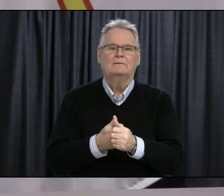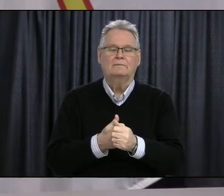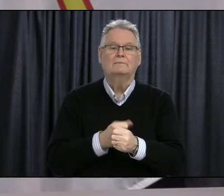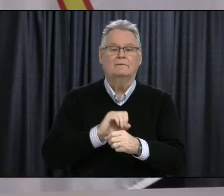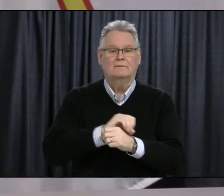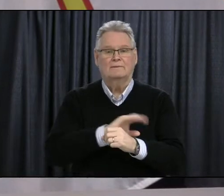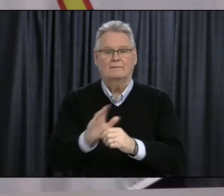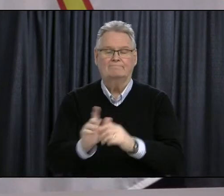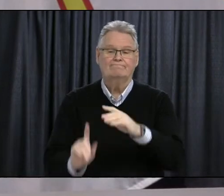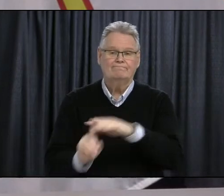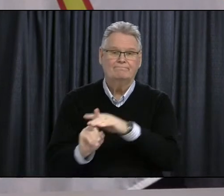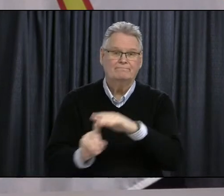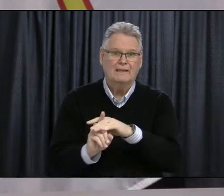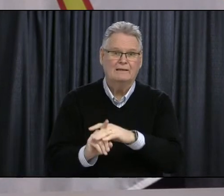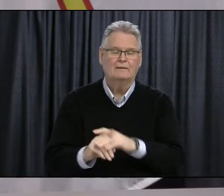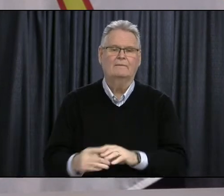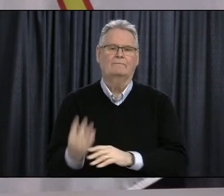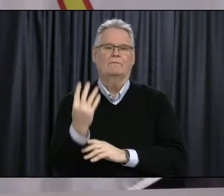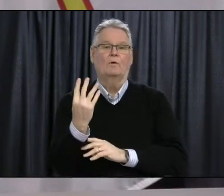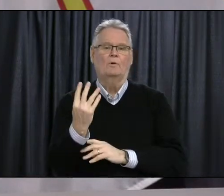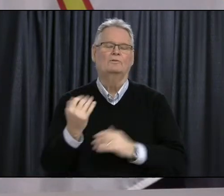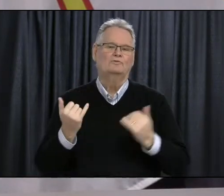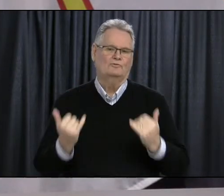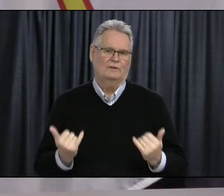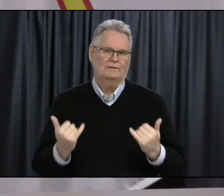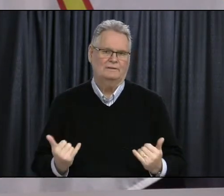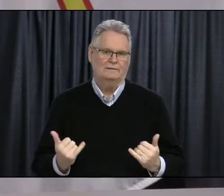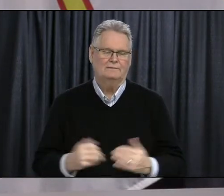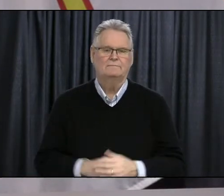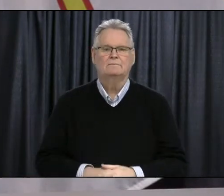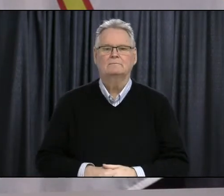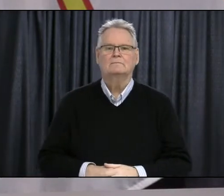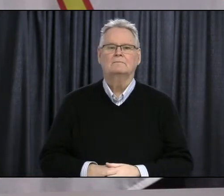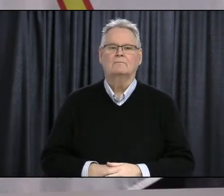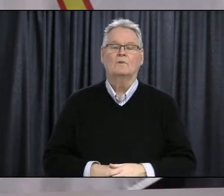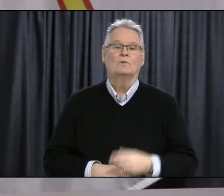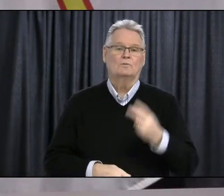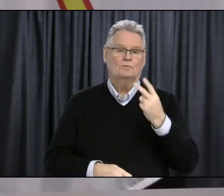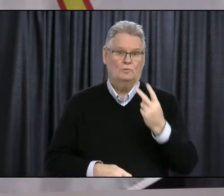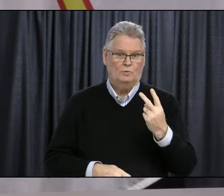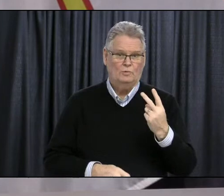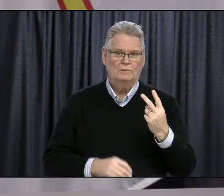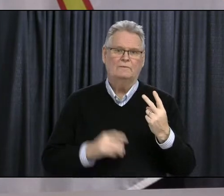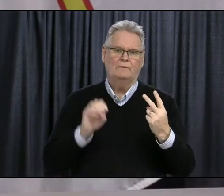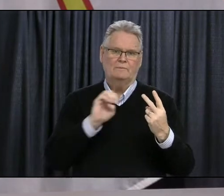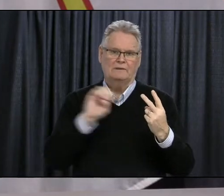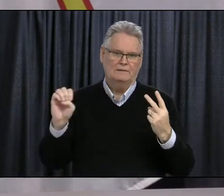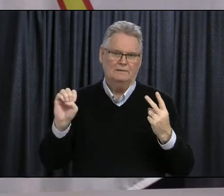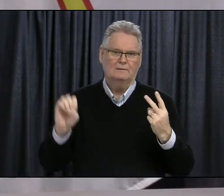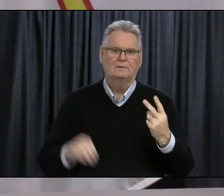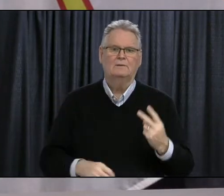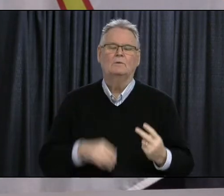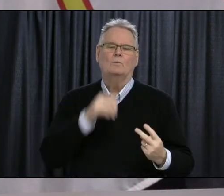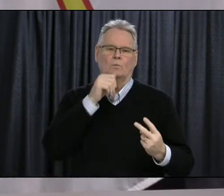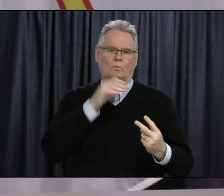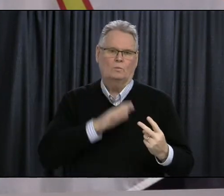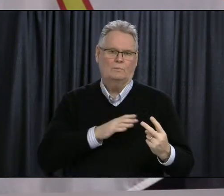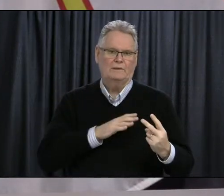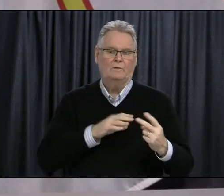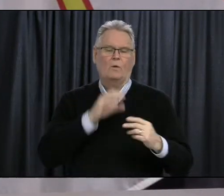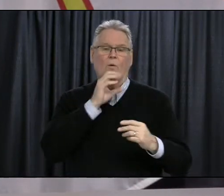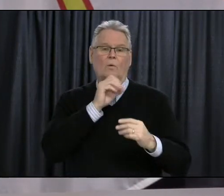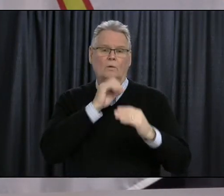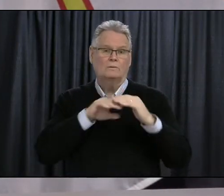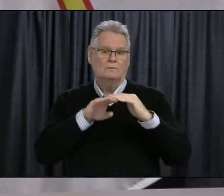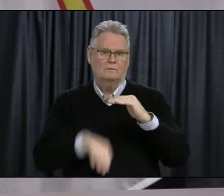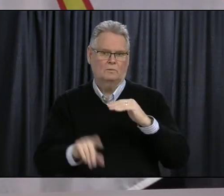COVID-19 in our province today. 2 of these are in Eastern Health Region, both female and both less than 20 years of age. One is